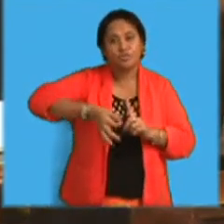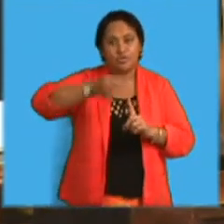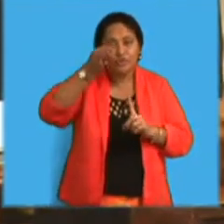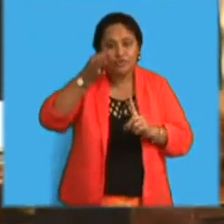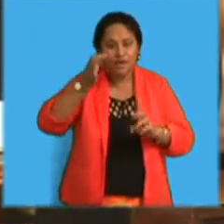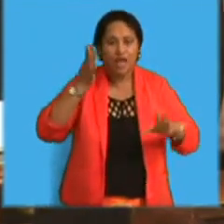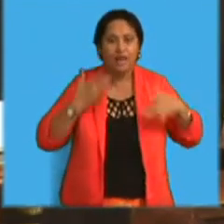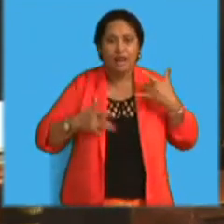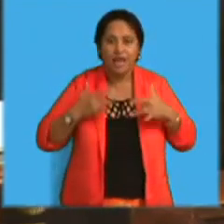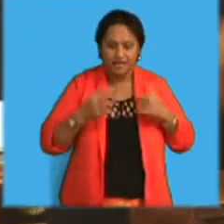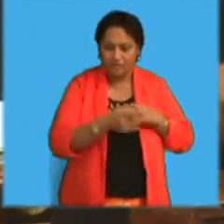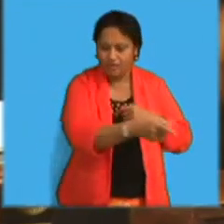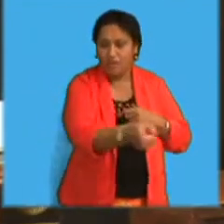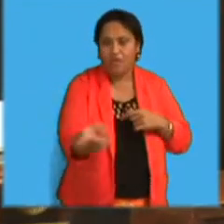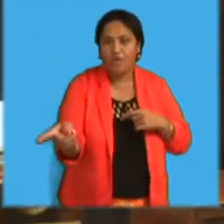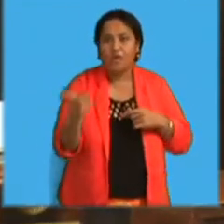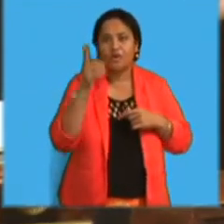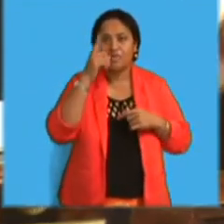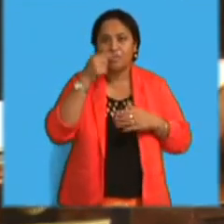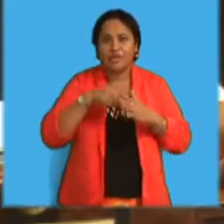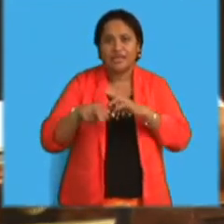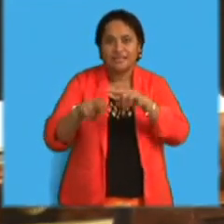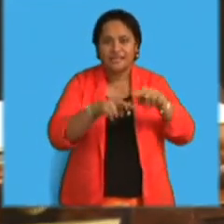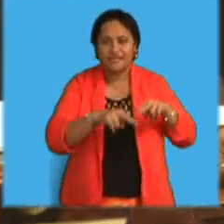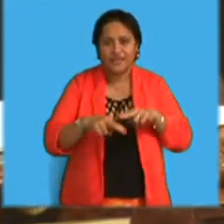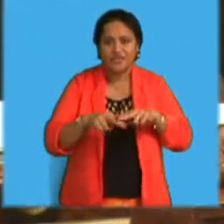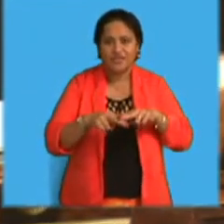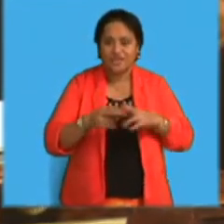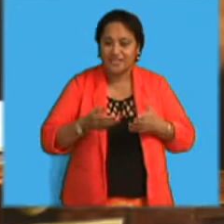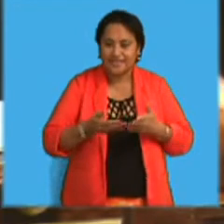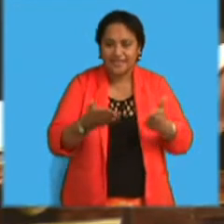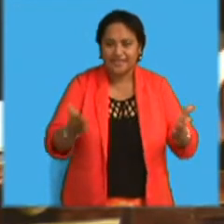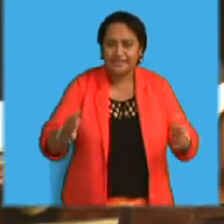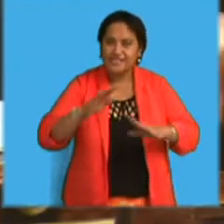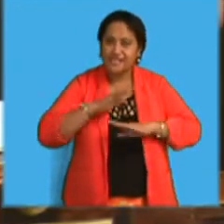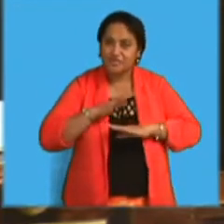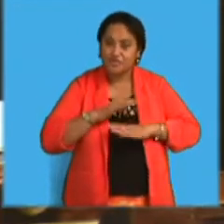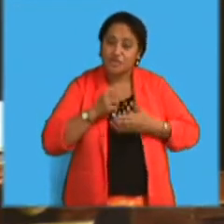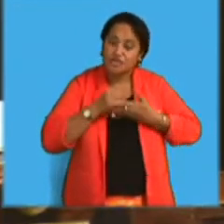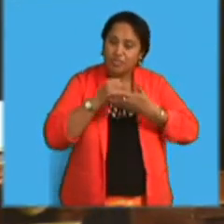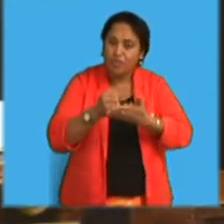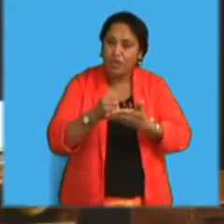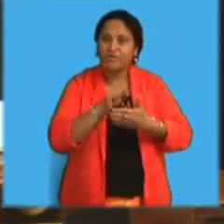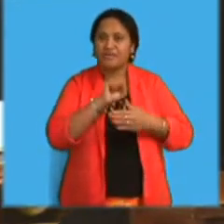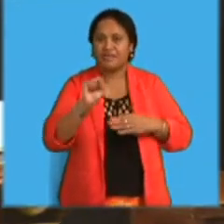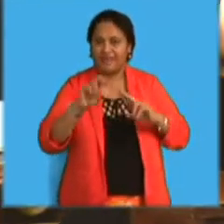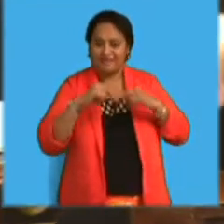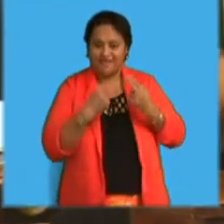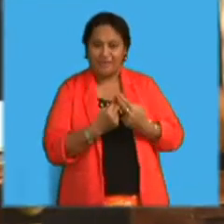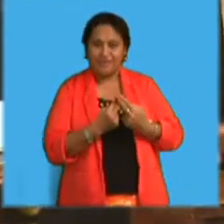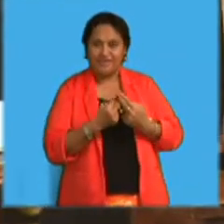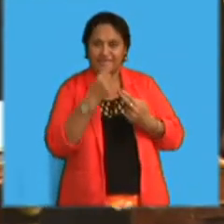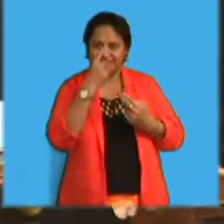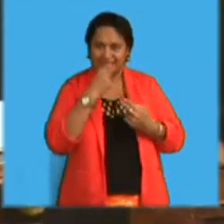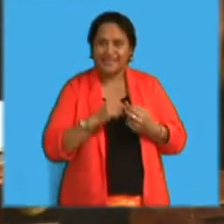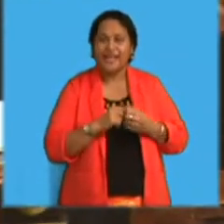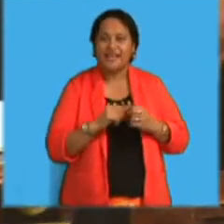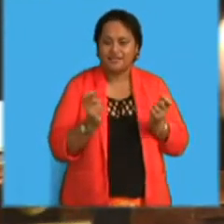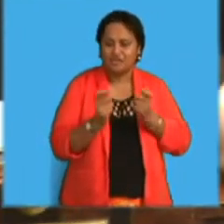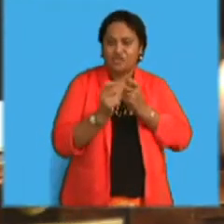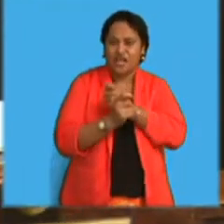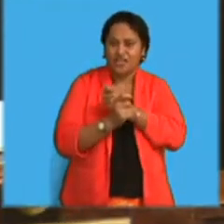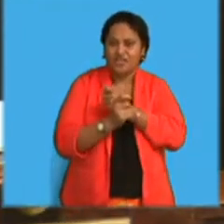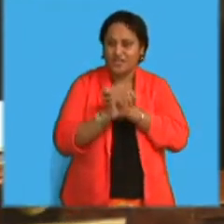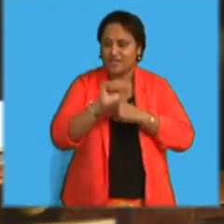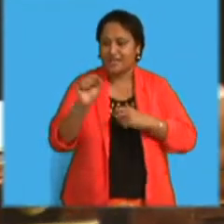ordinary Fijians, giving people the satisfaction that they can take care of their families and that they can make a difference in their communities, Madam Speaker. Madam